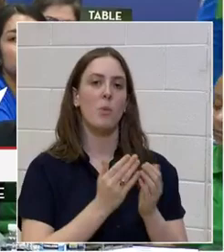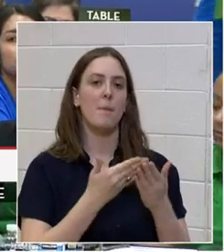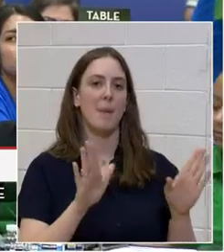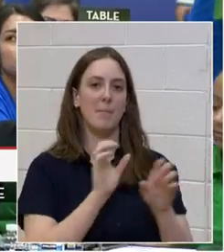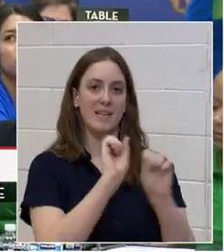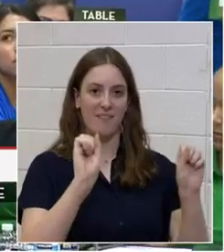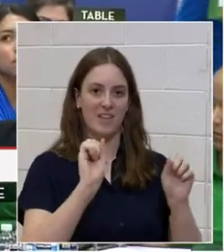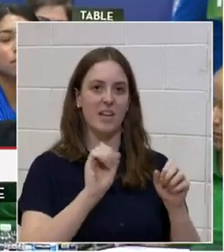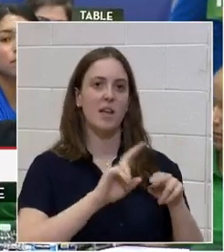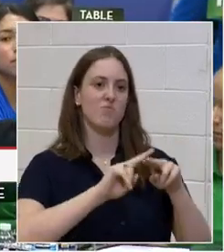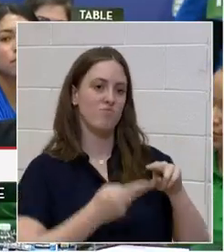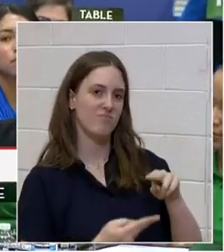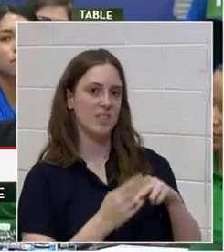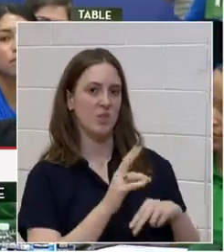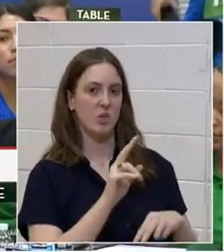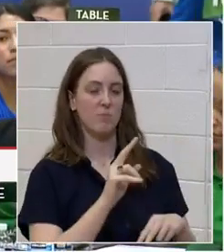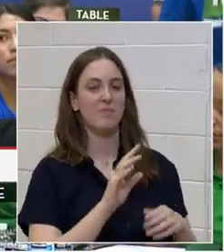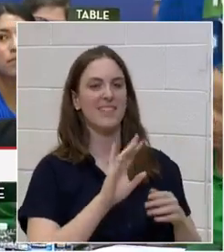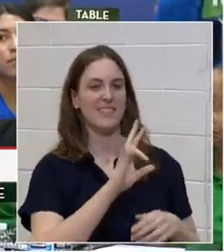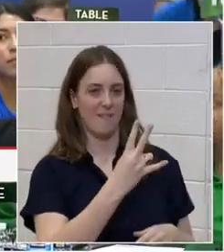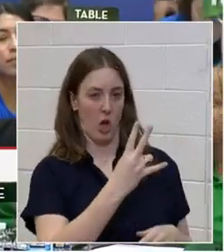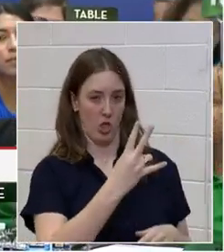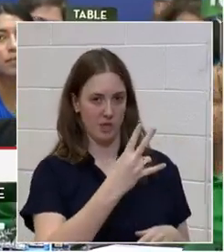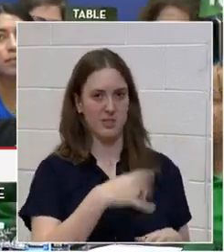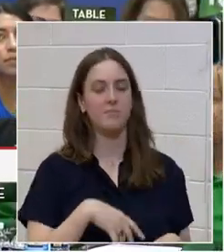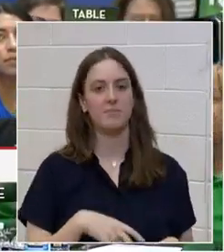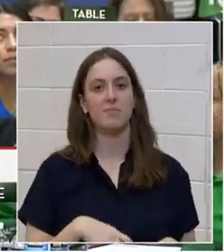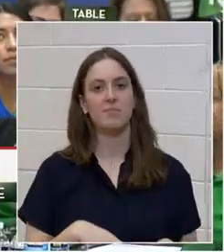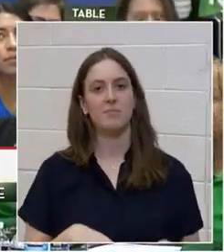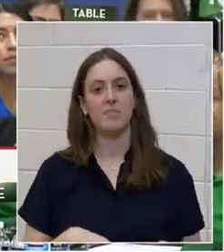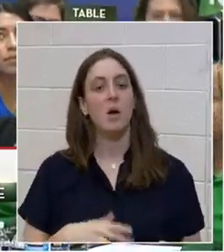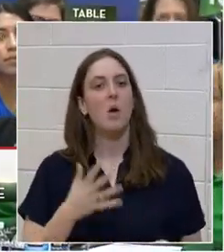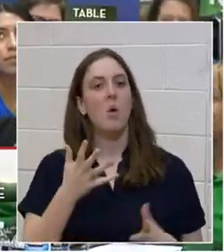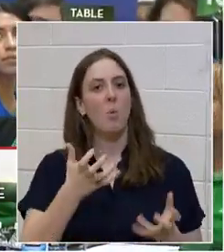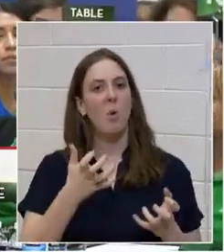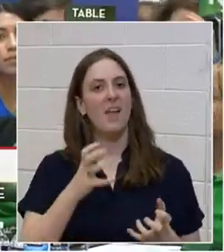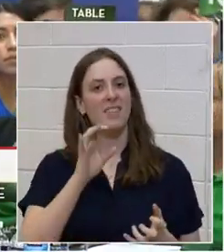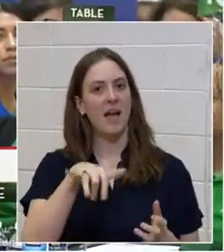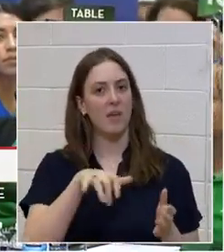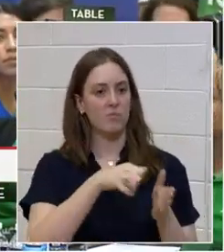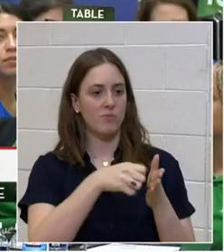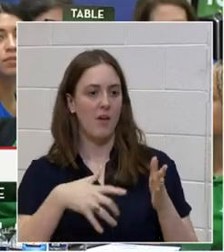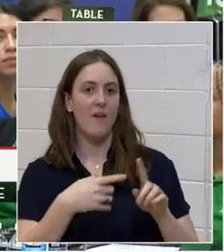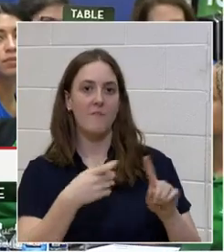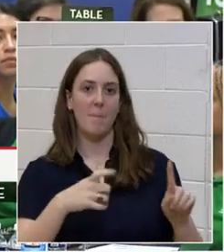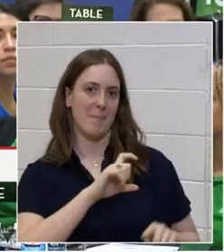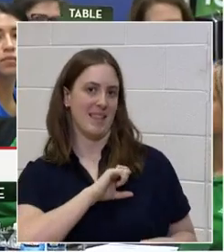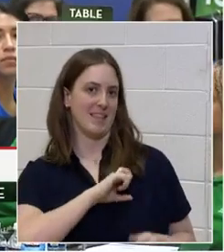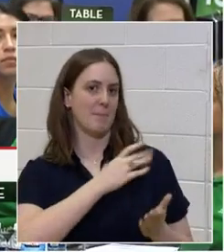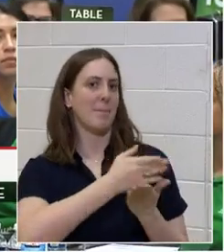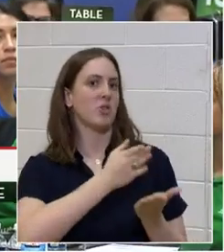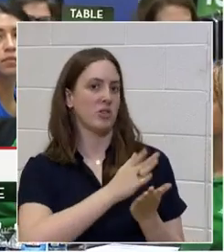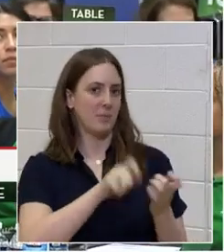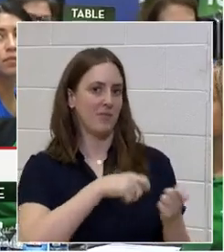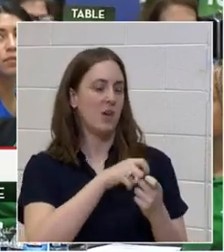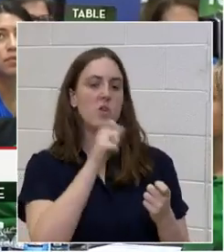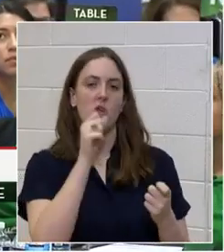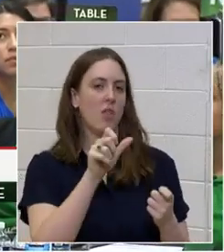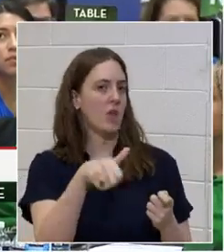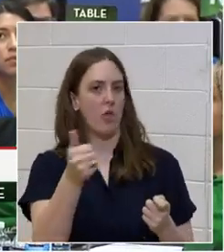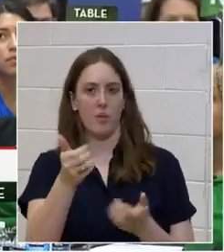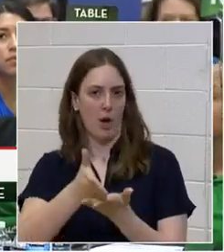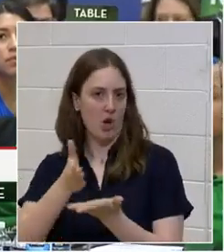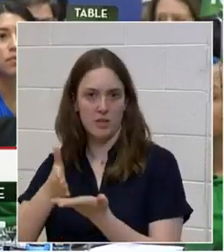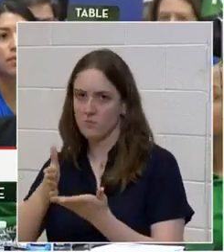down $2 to $7, and that specifically we wanted to come out of the police budget and not the other